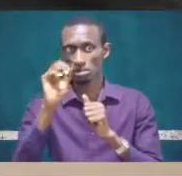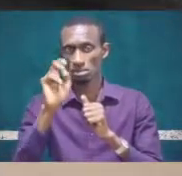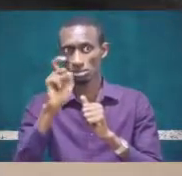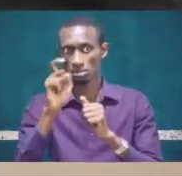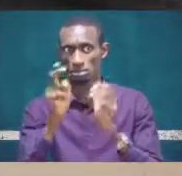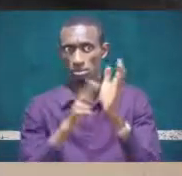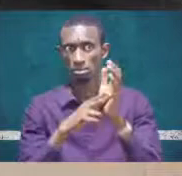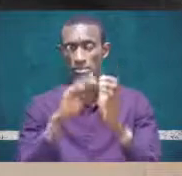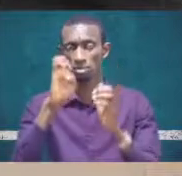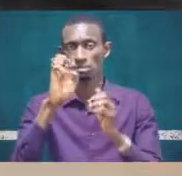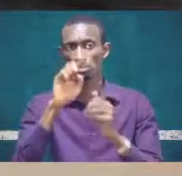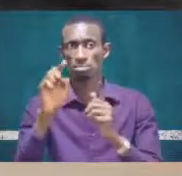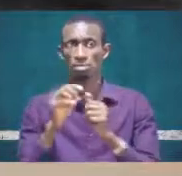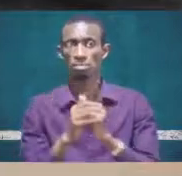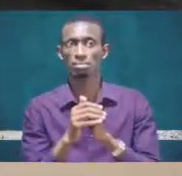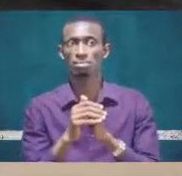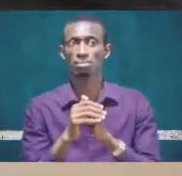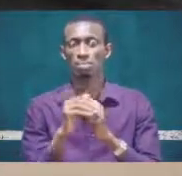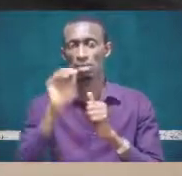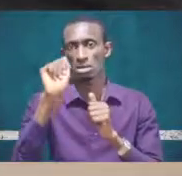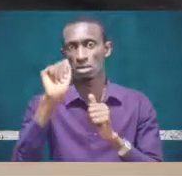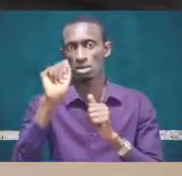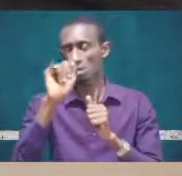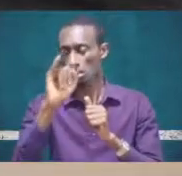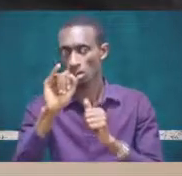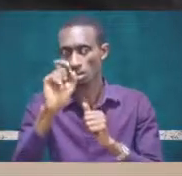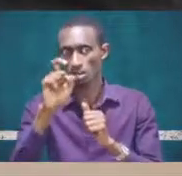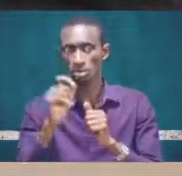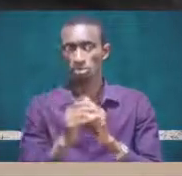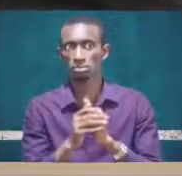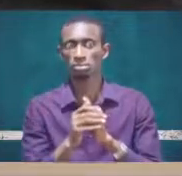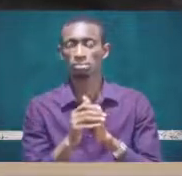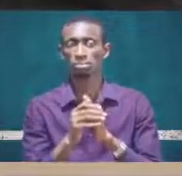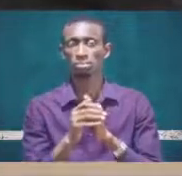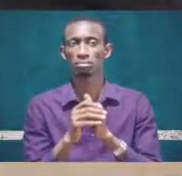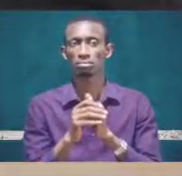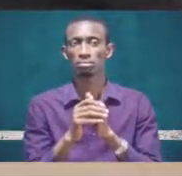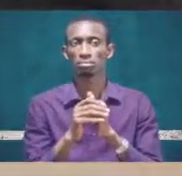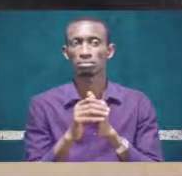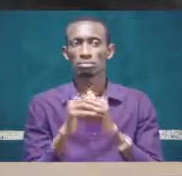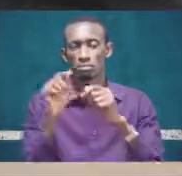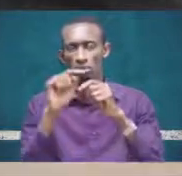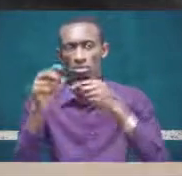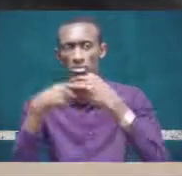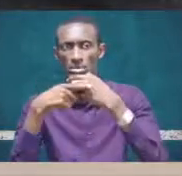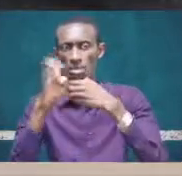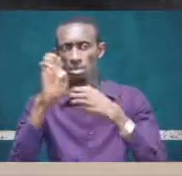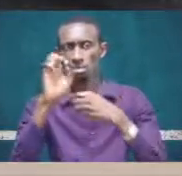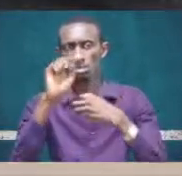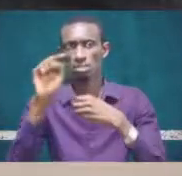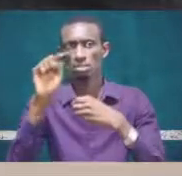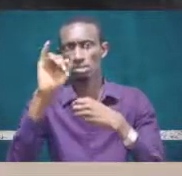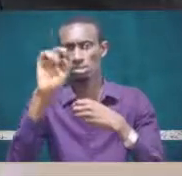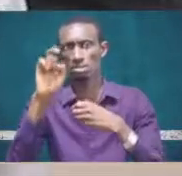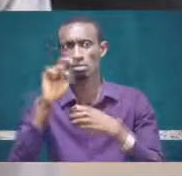ix divided by 2i. So as you have sine, so it's clear, you see